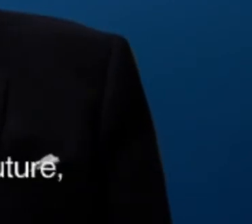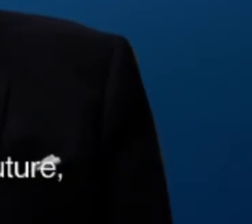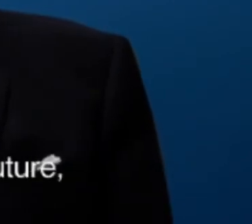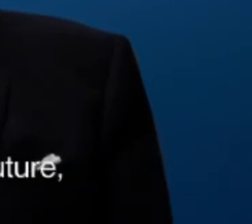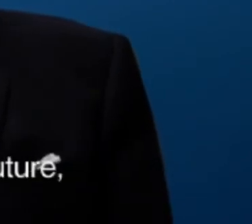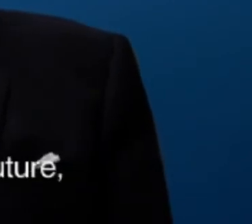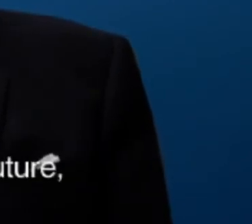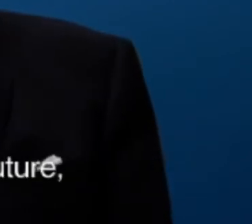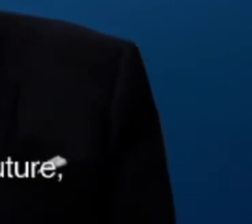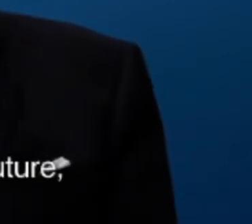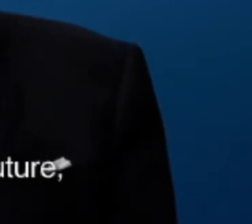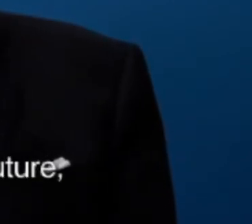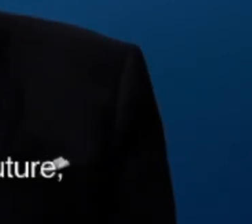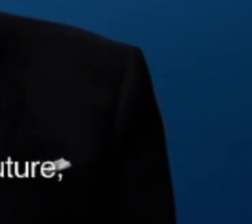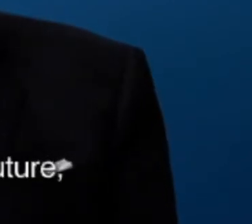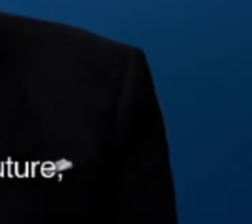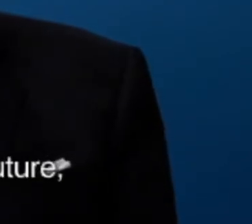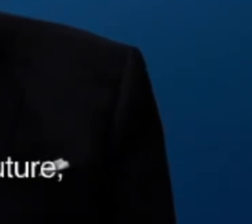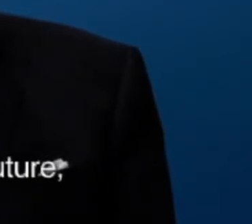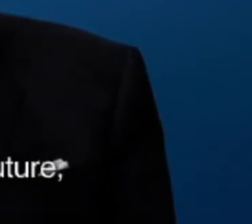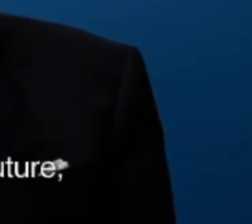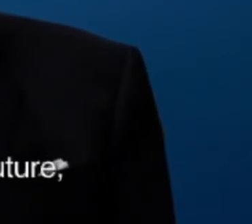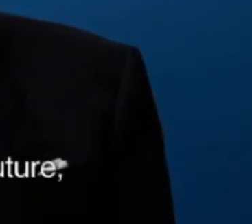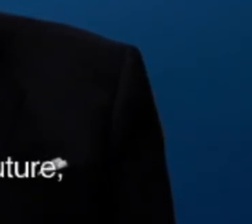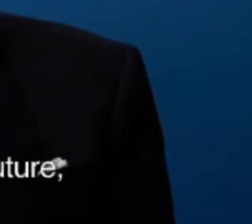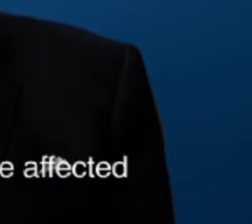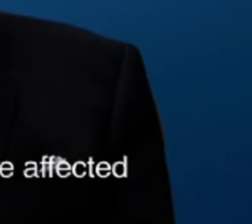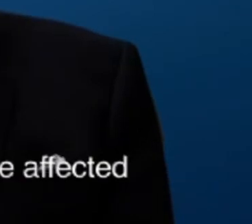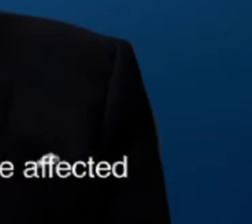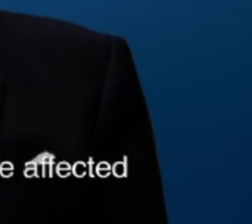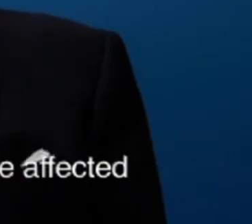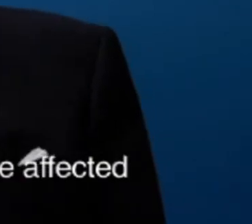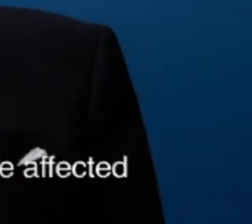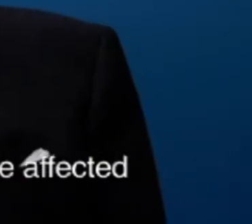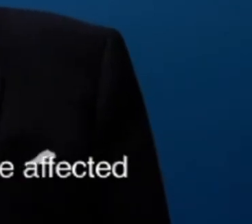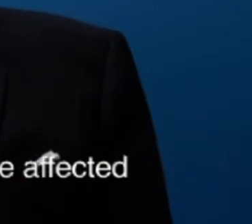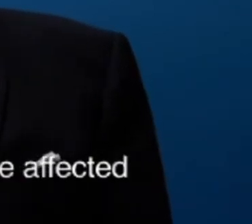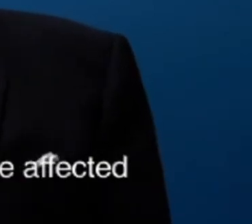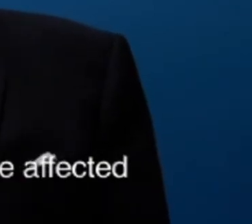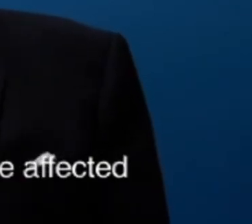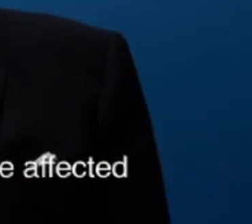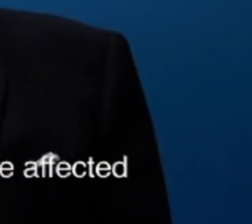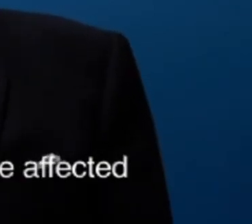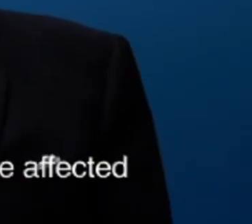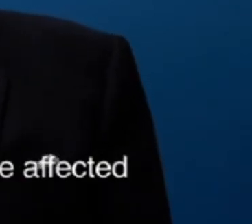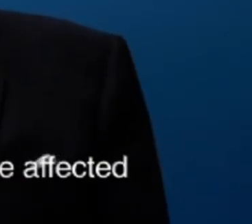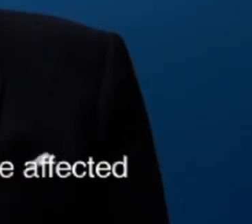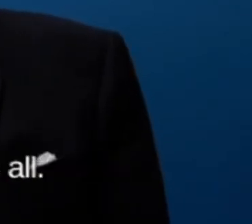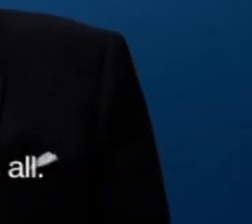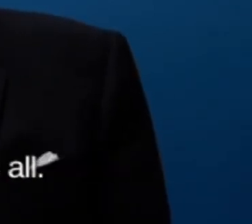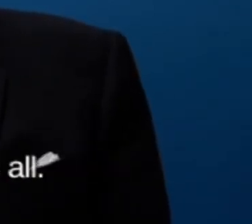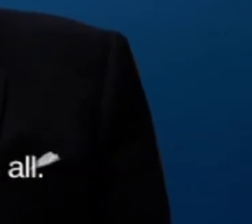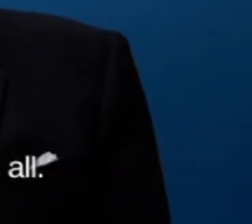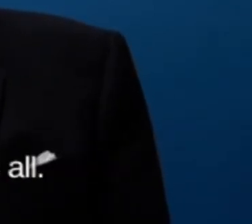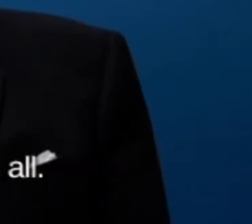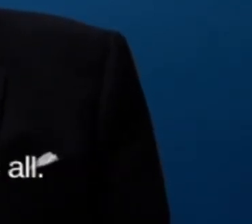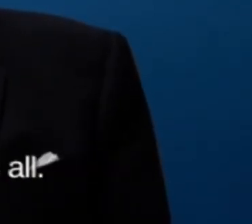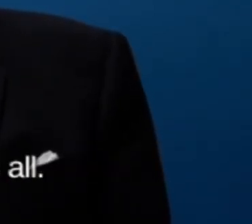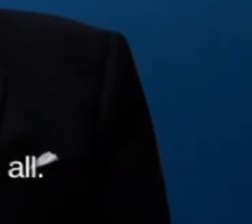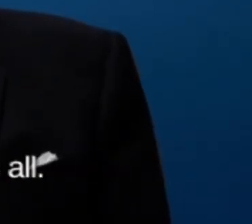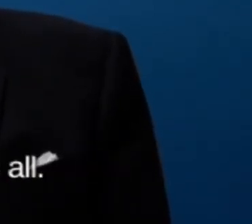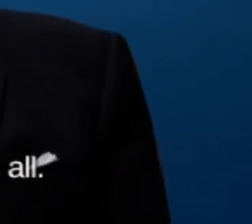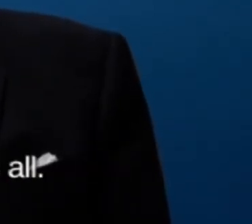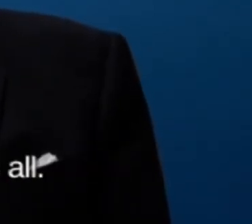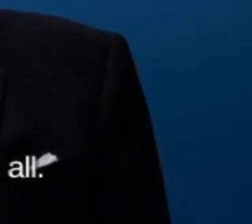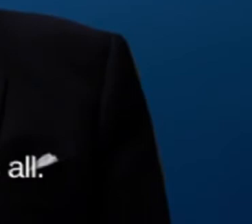past is righted for the future, for the benefit not just of those that are affected, but for the benefit